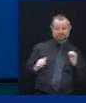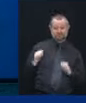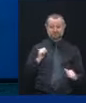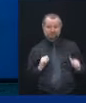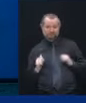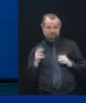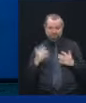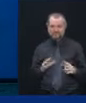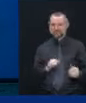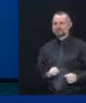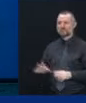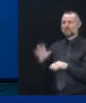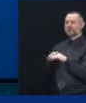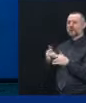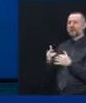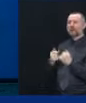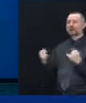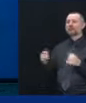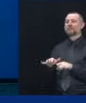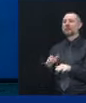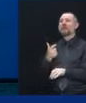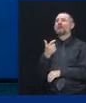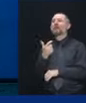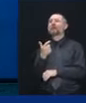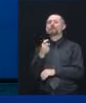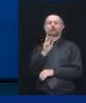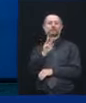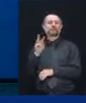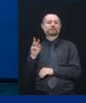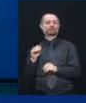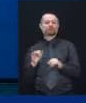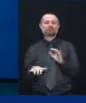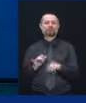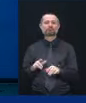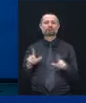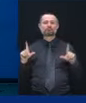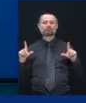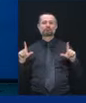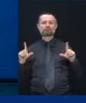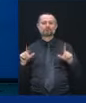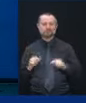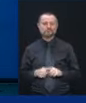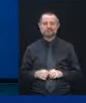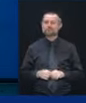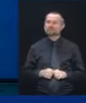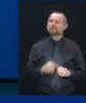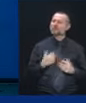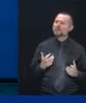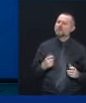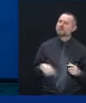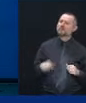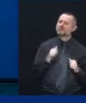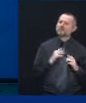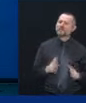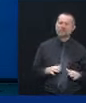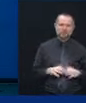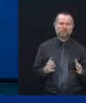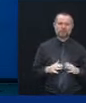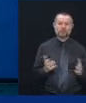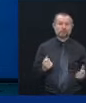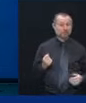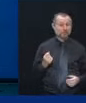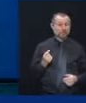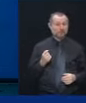performances. Again, we're trying to thread the needle. We want the performances. We don't want